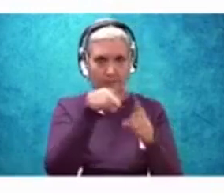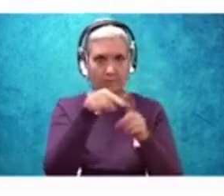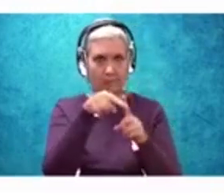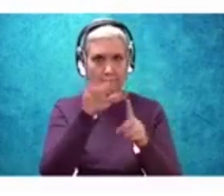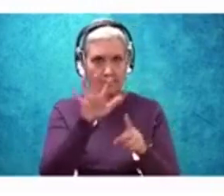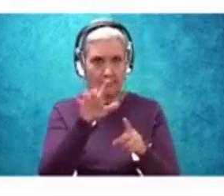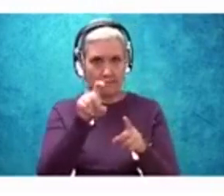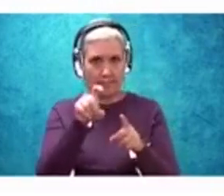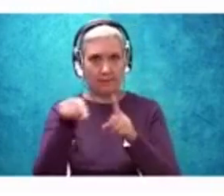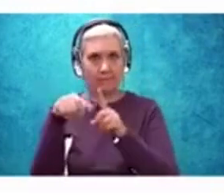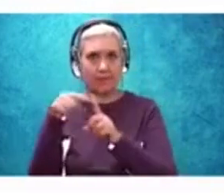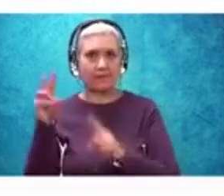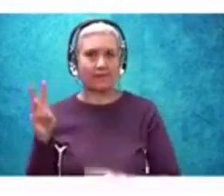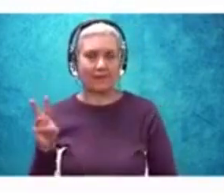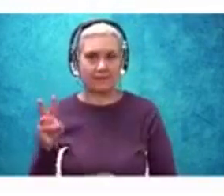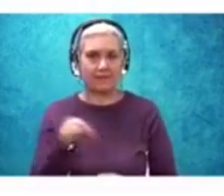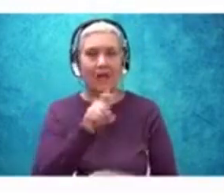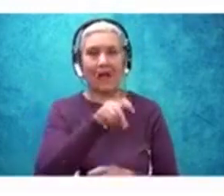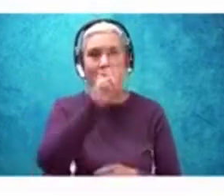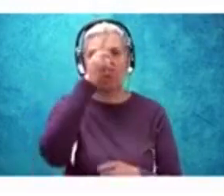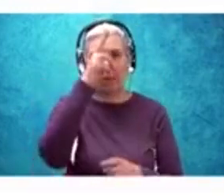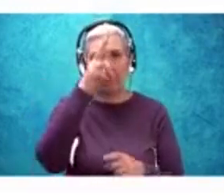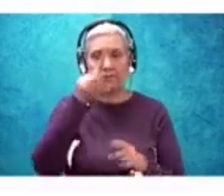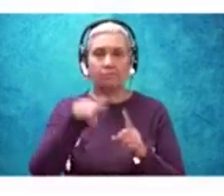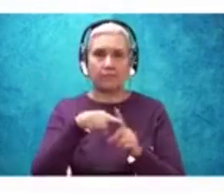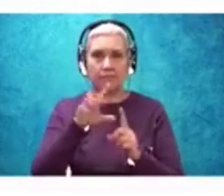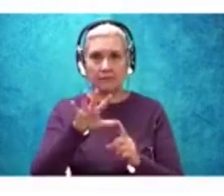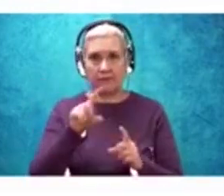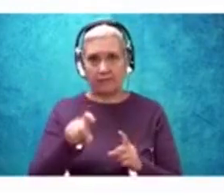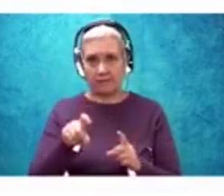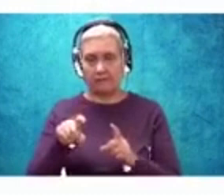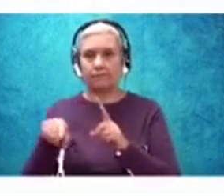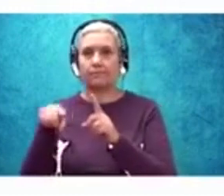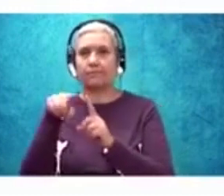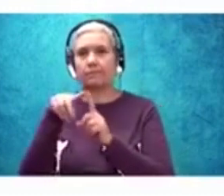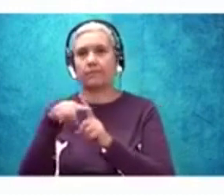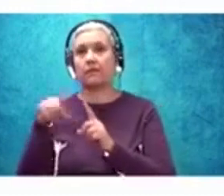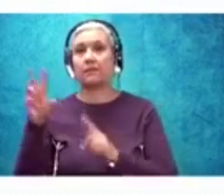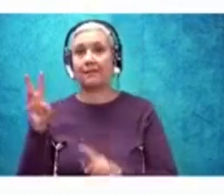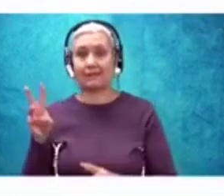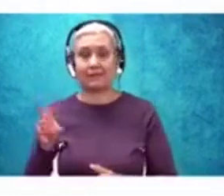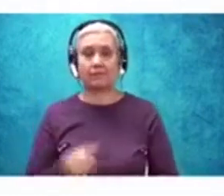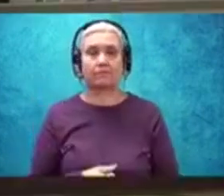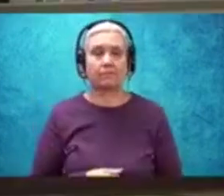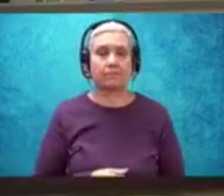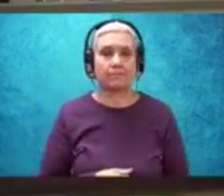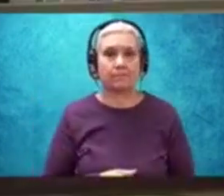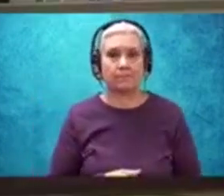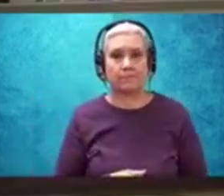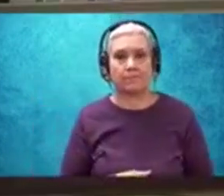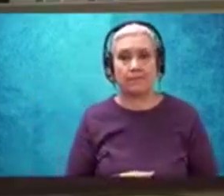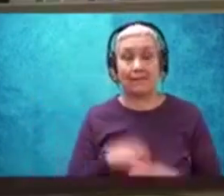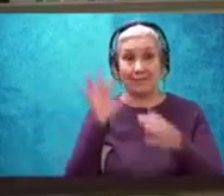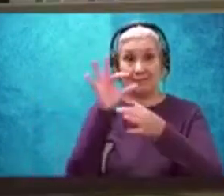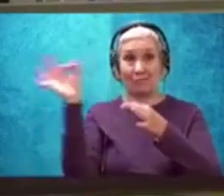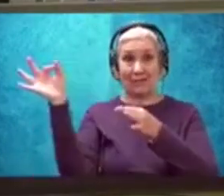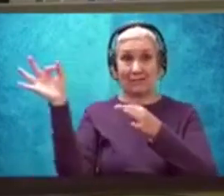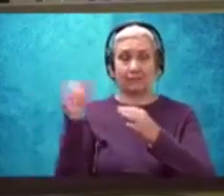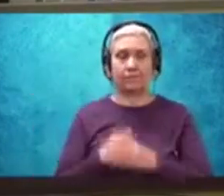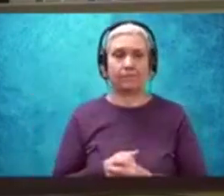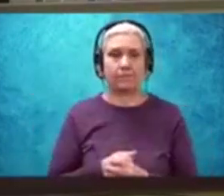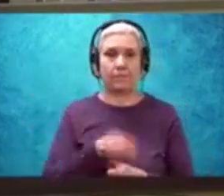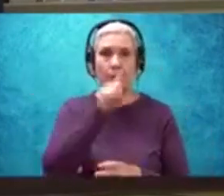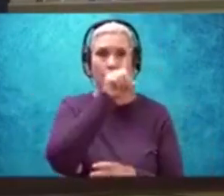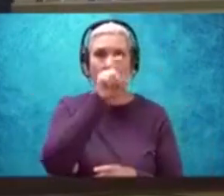plus 6. So let's key in on what we see. Notice up top, I've got these expressions,